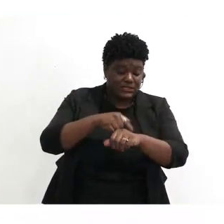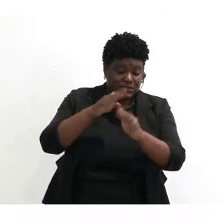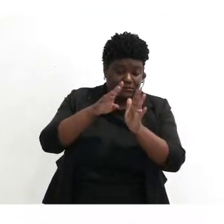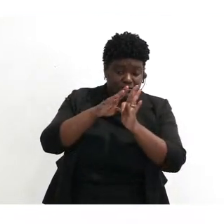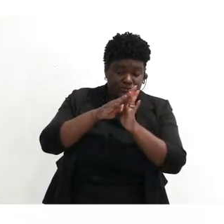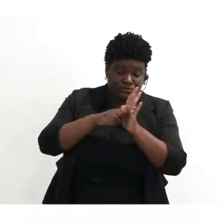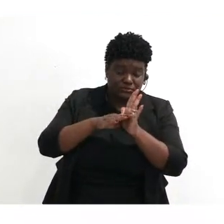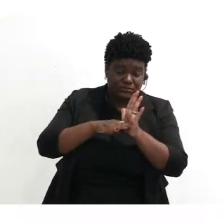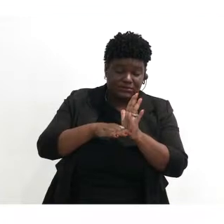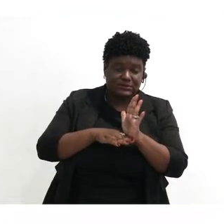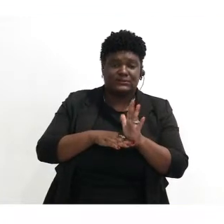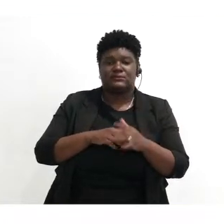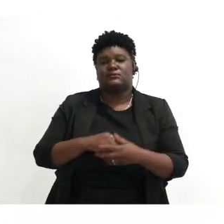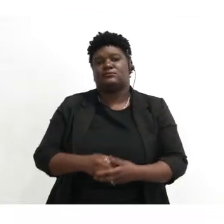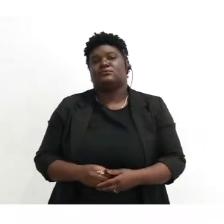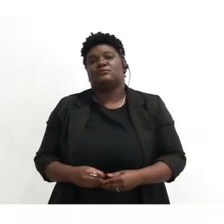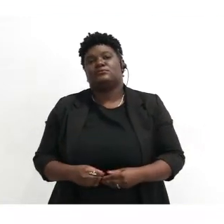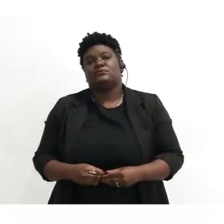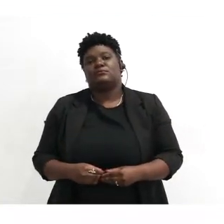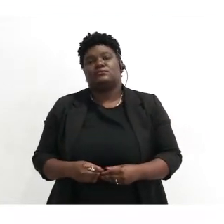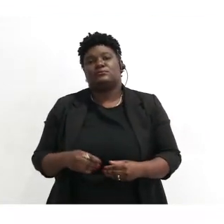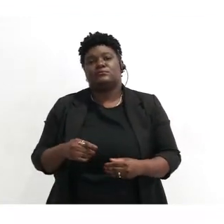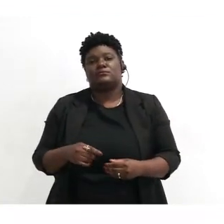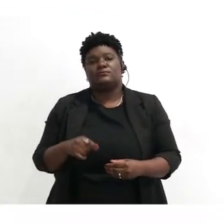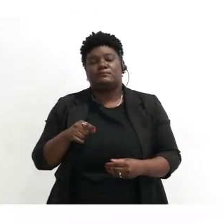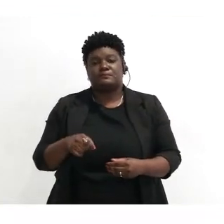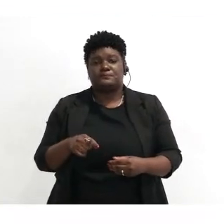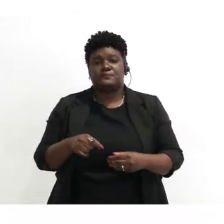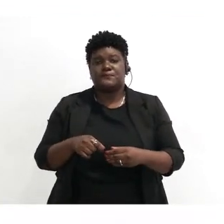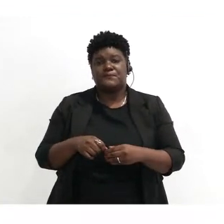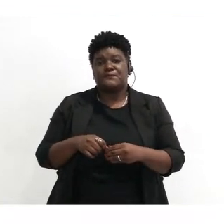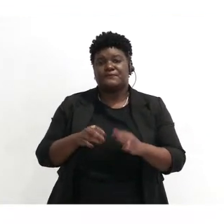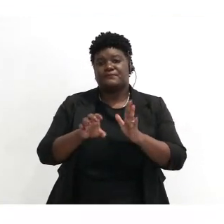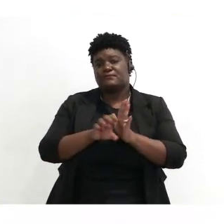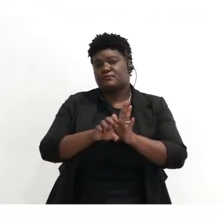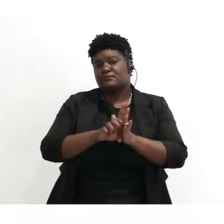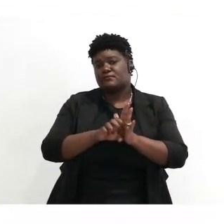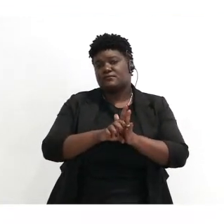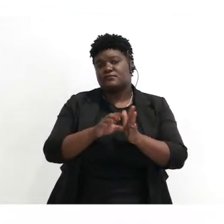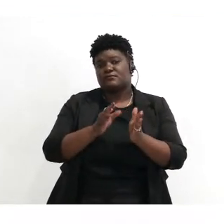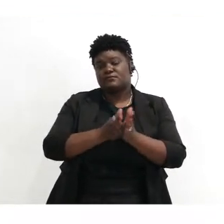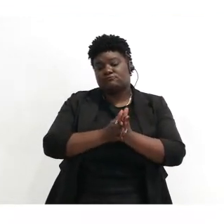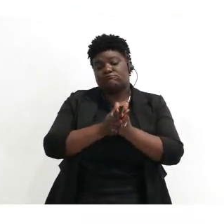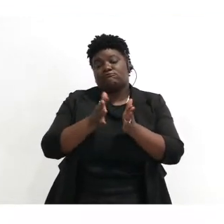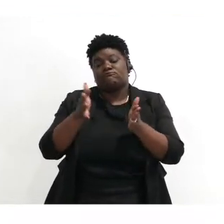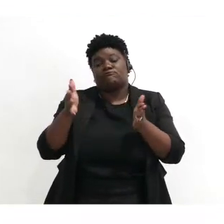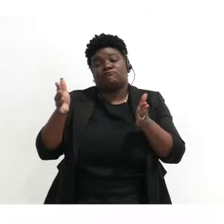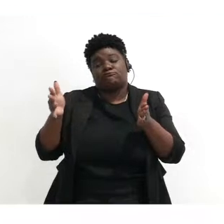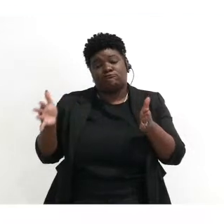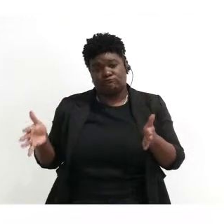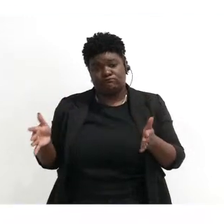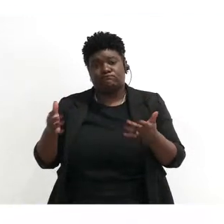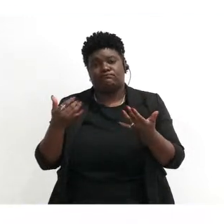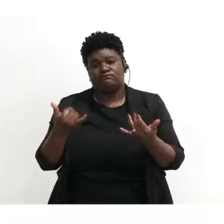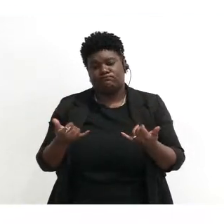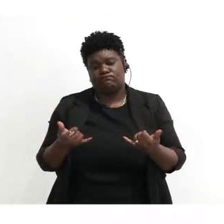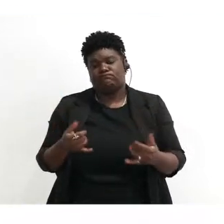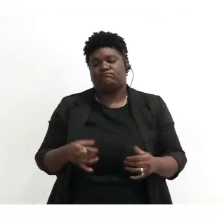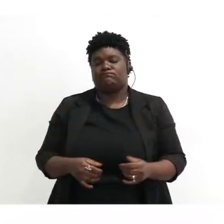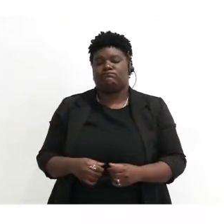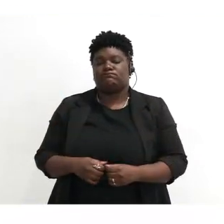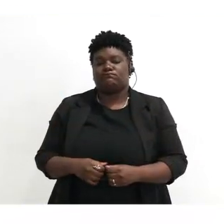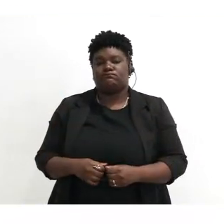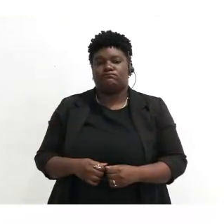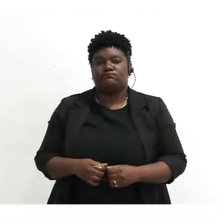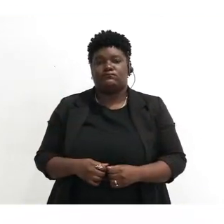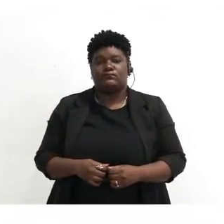So this is just an example of this transition. We're actually going through this transition now, where transistors